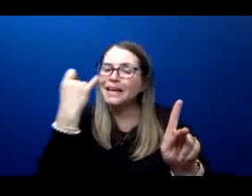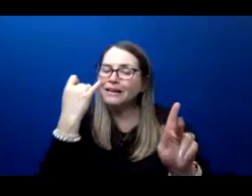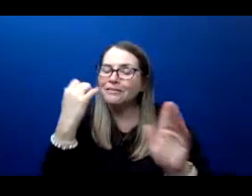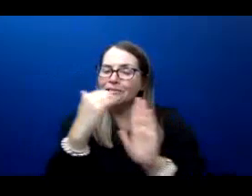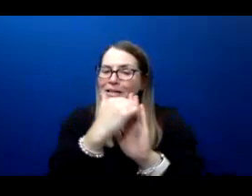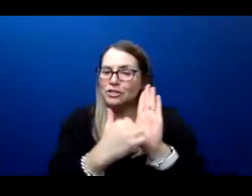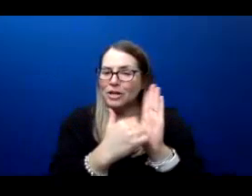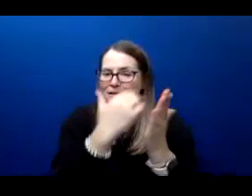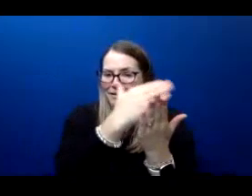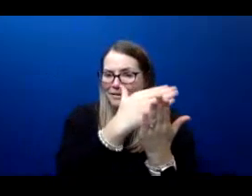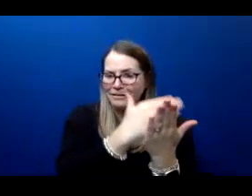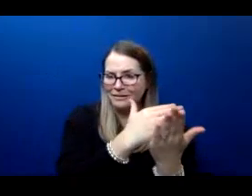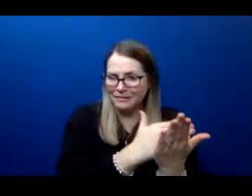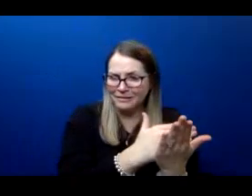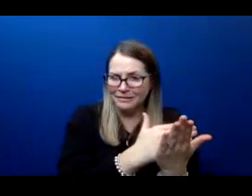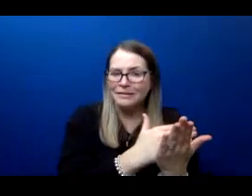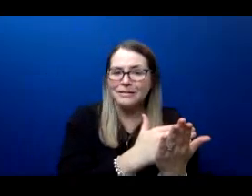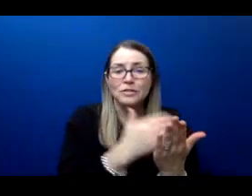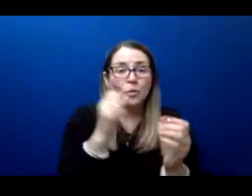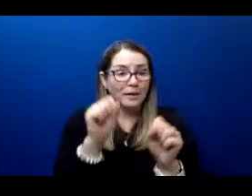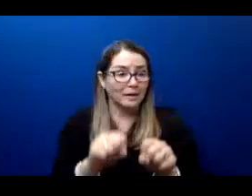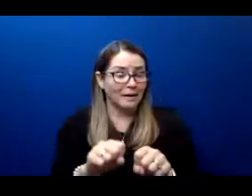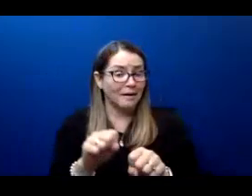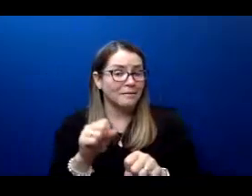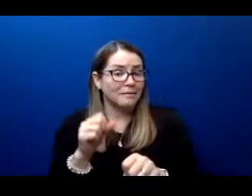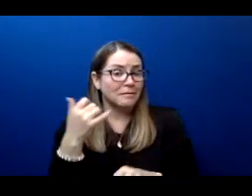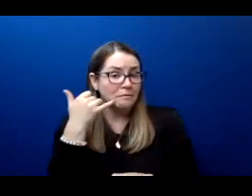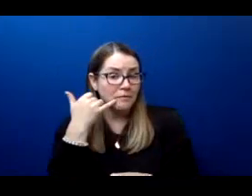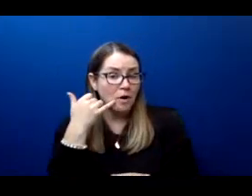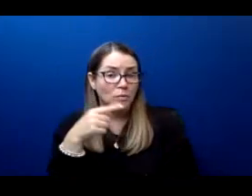To provide public comment telephonically, please dial